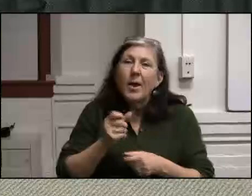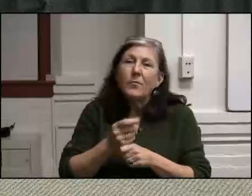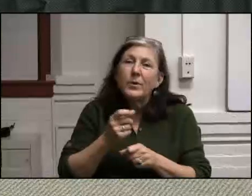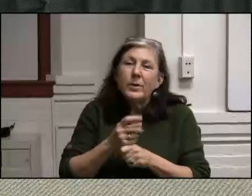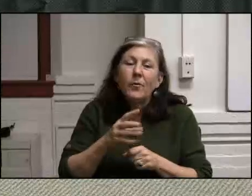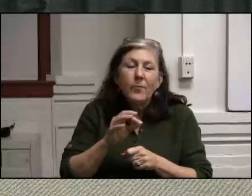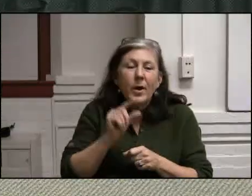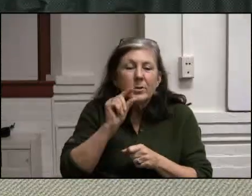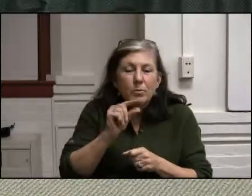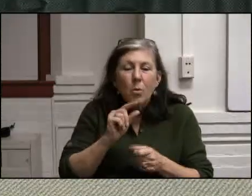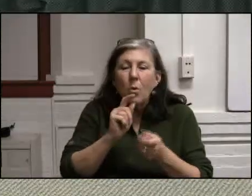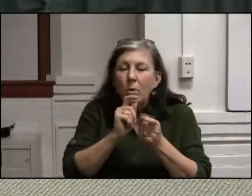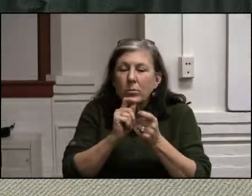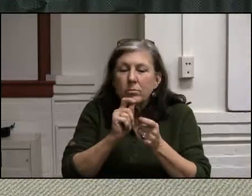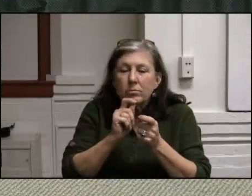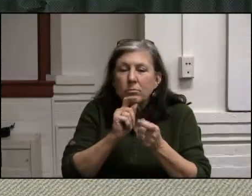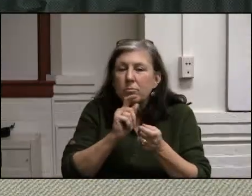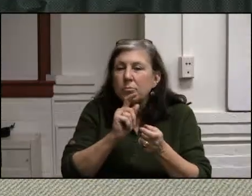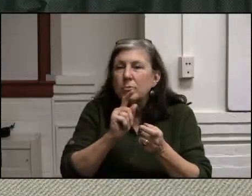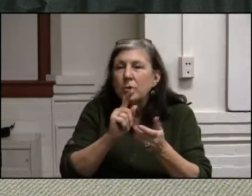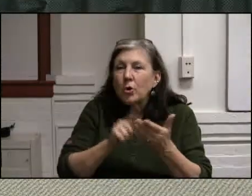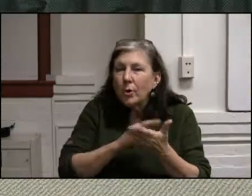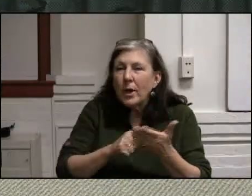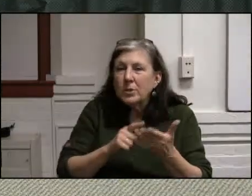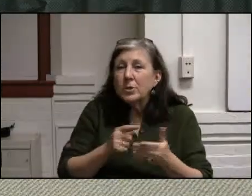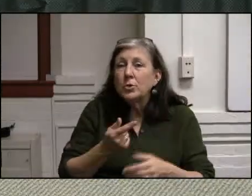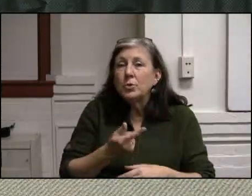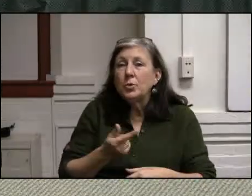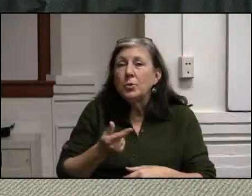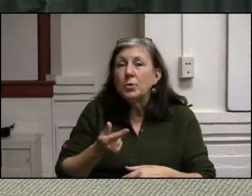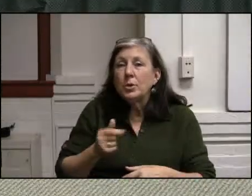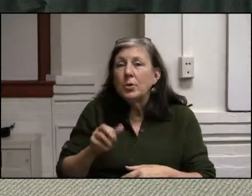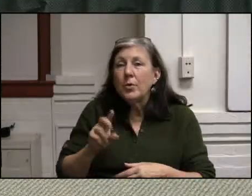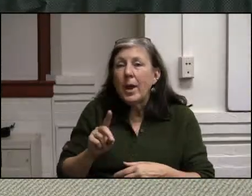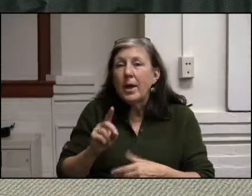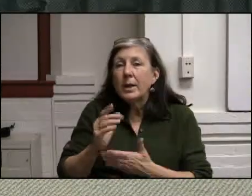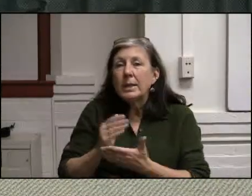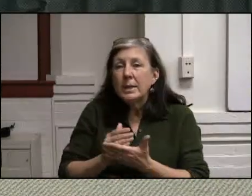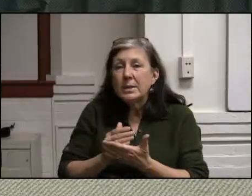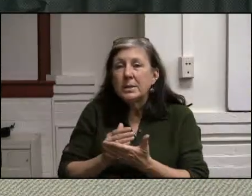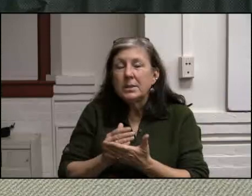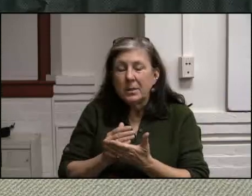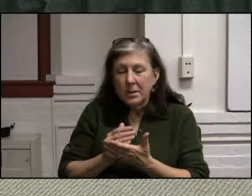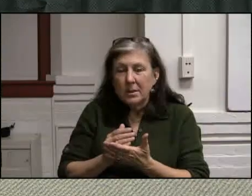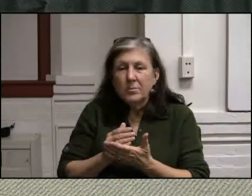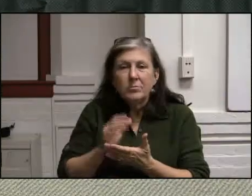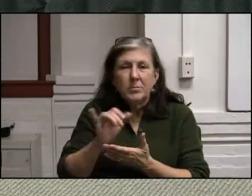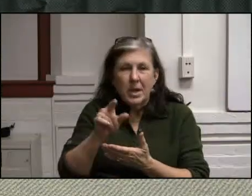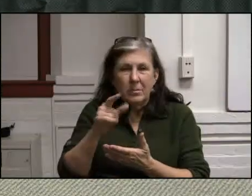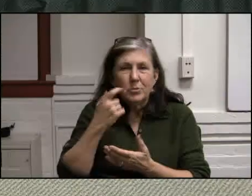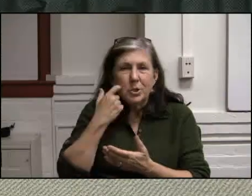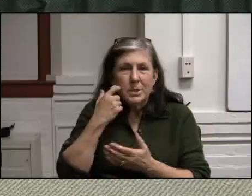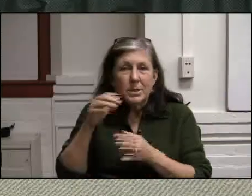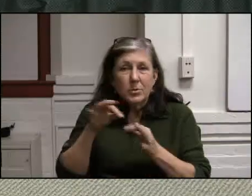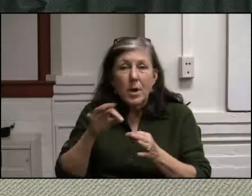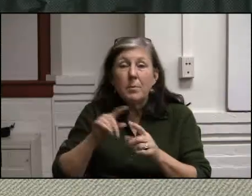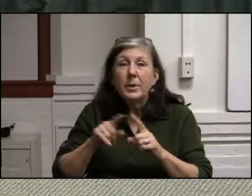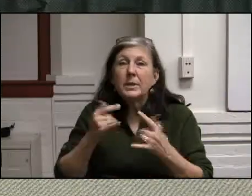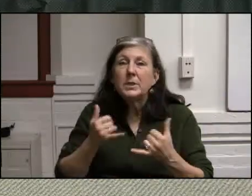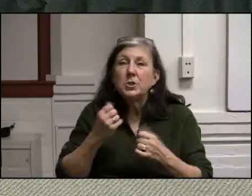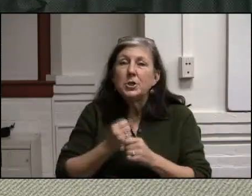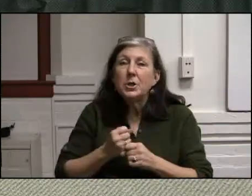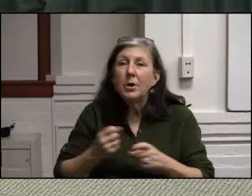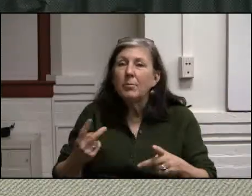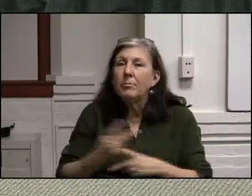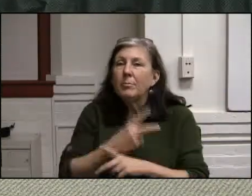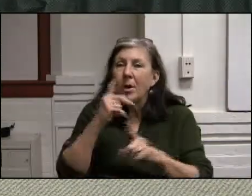to the grand list for the reasons that Jen described. What's different this year is the adjustment is much more complicated because of the